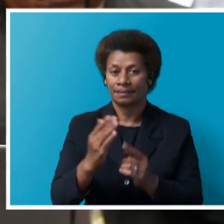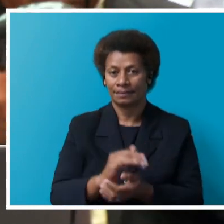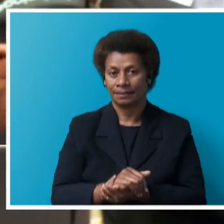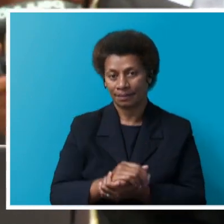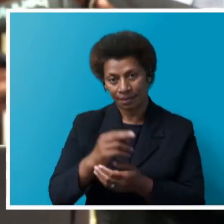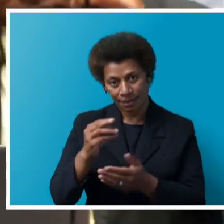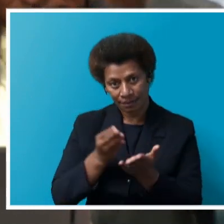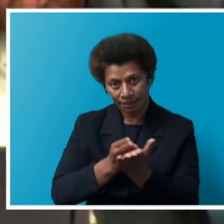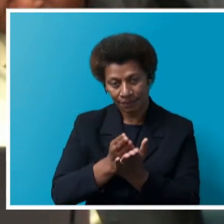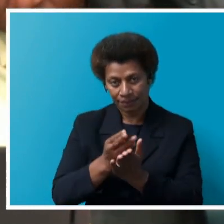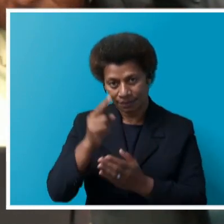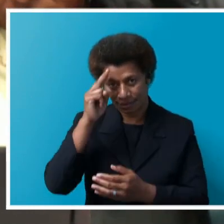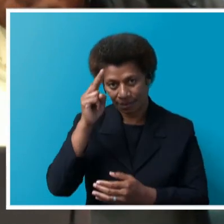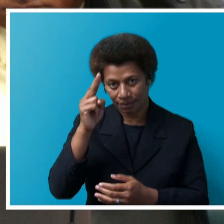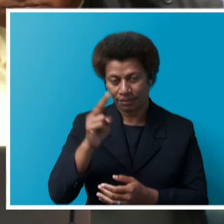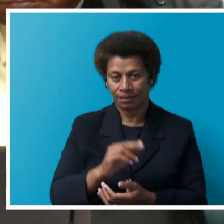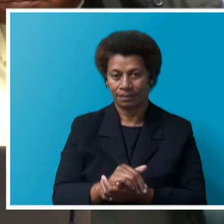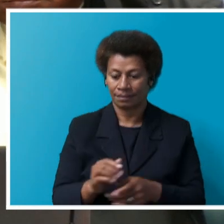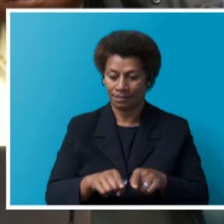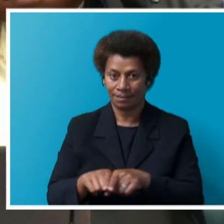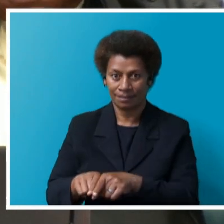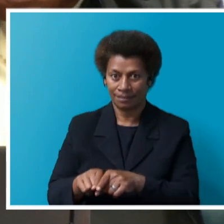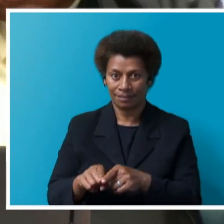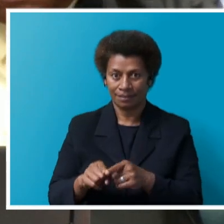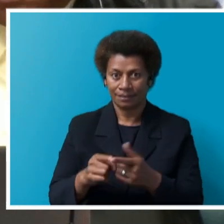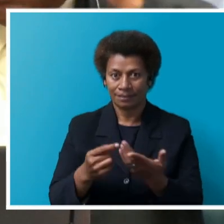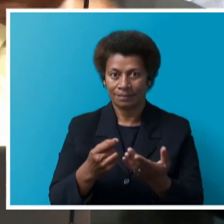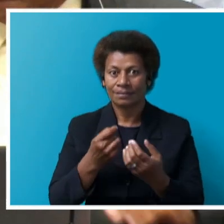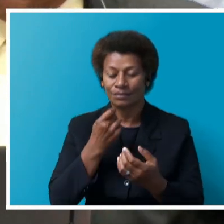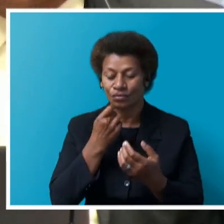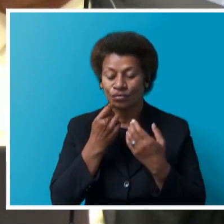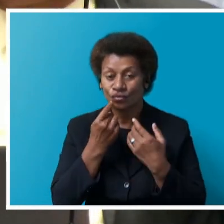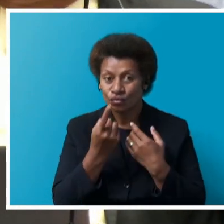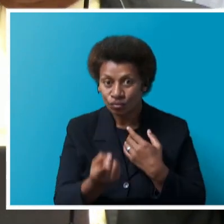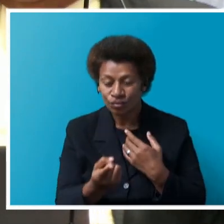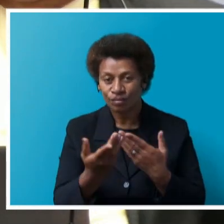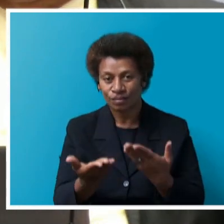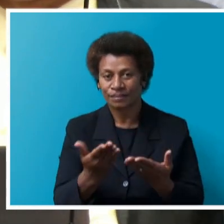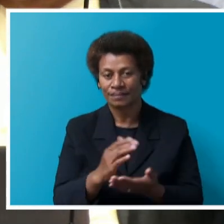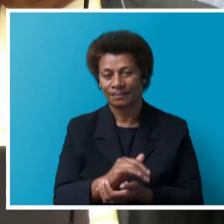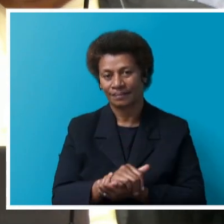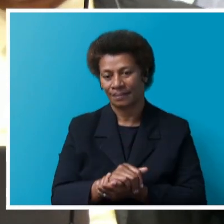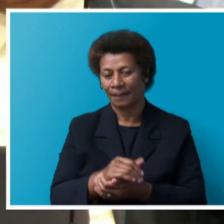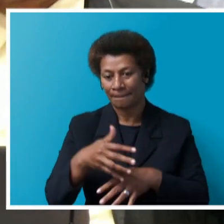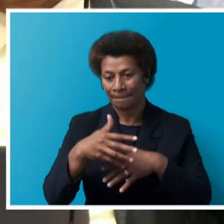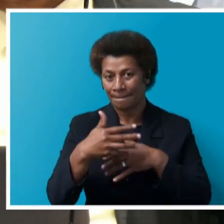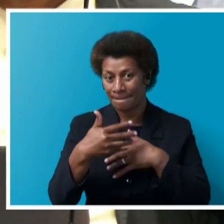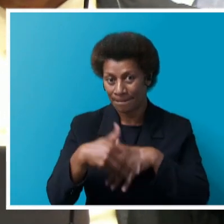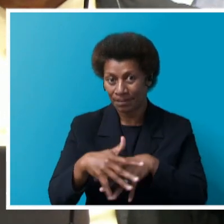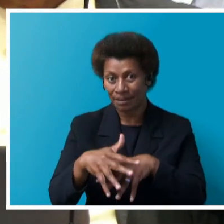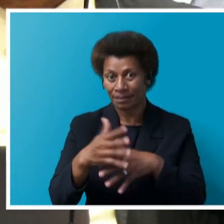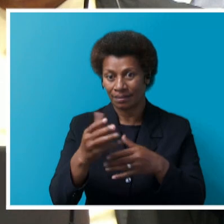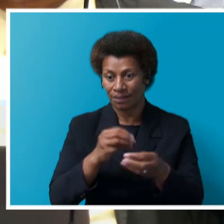nation is a testament of duty and conviction. He has been a public officer, a politician, a Speaker